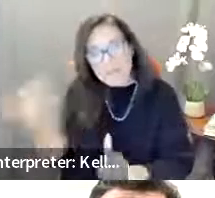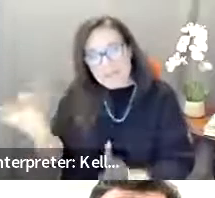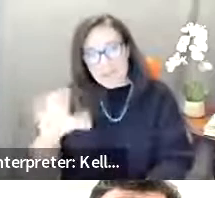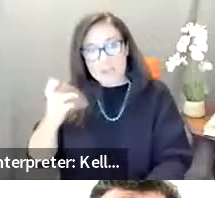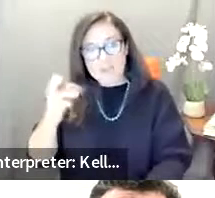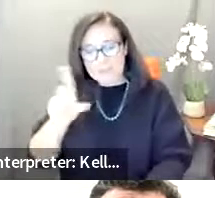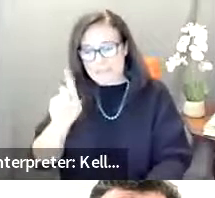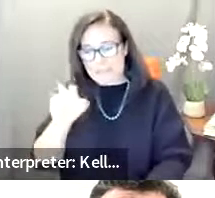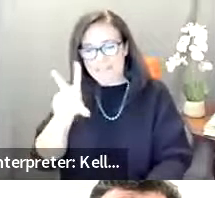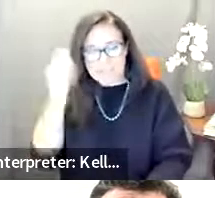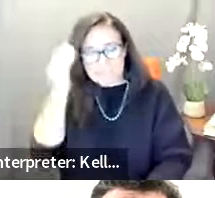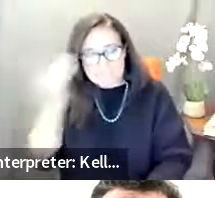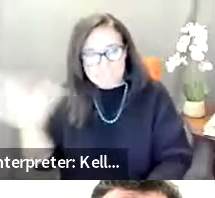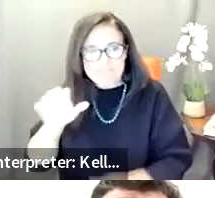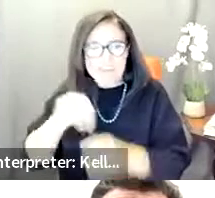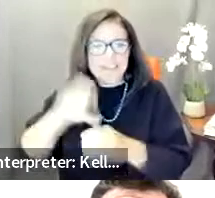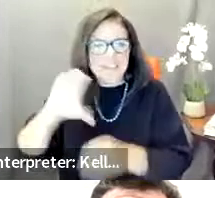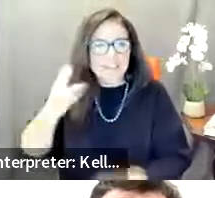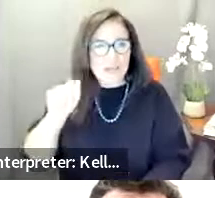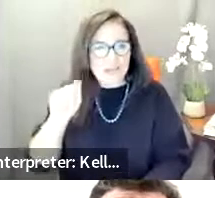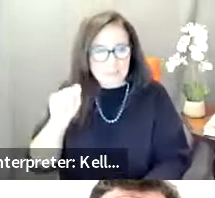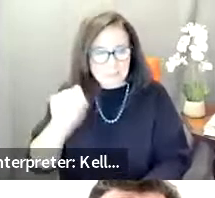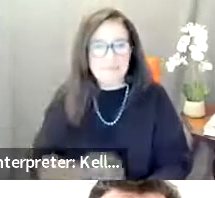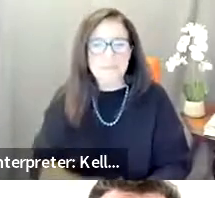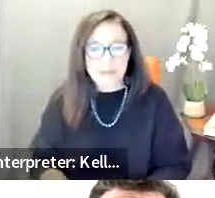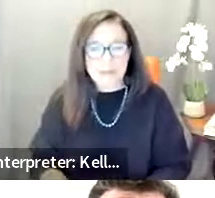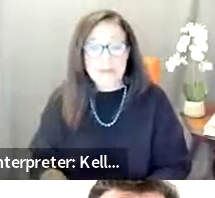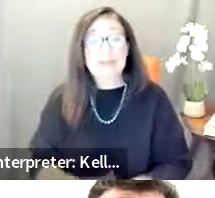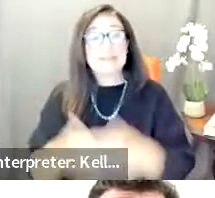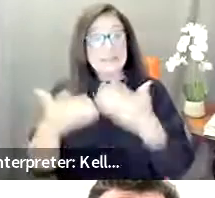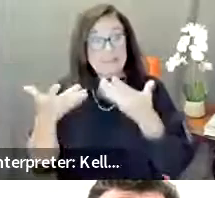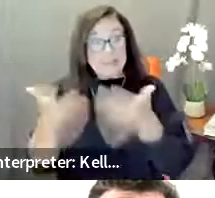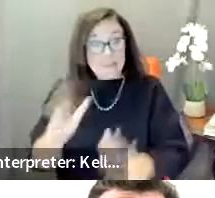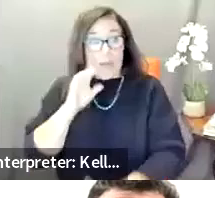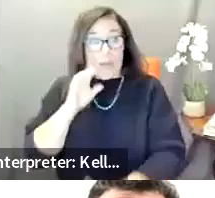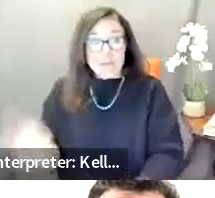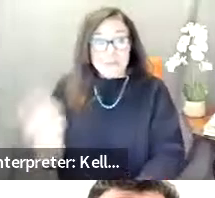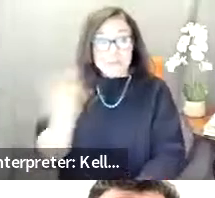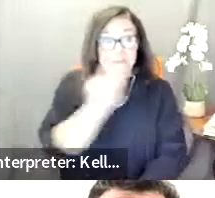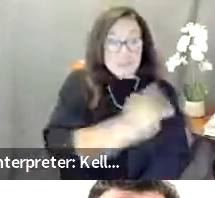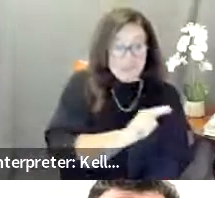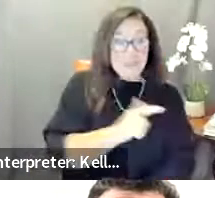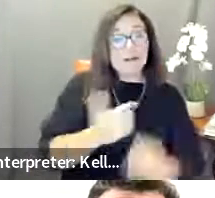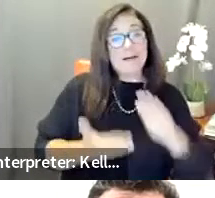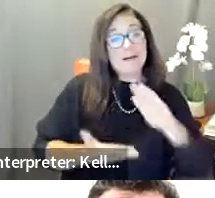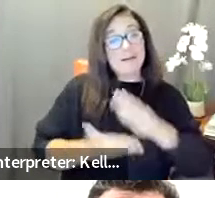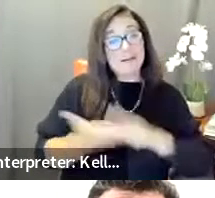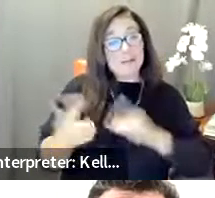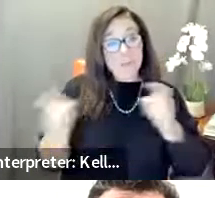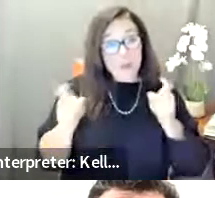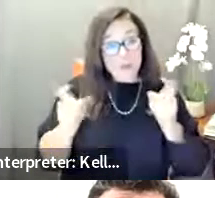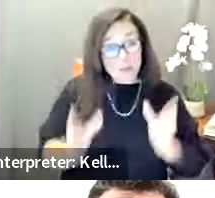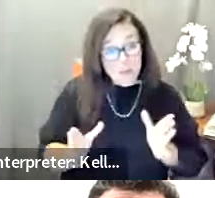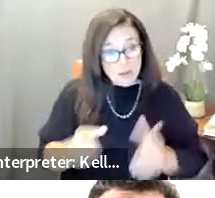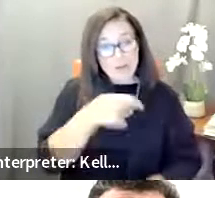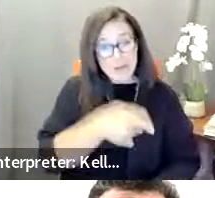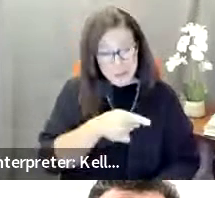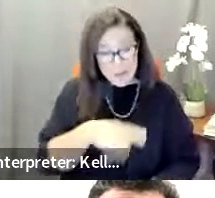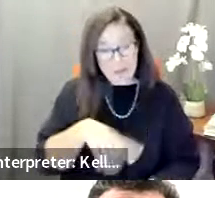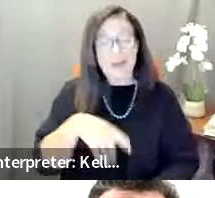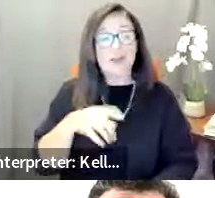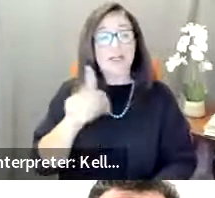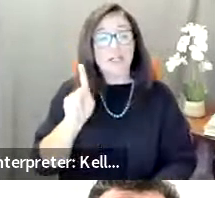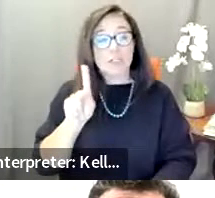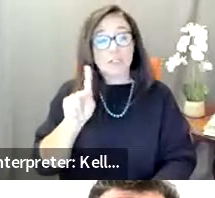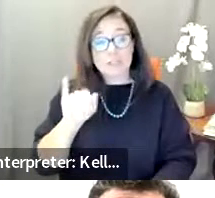And before I pass it on to our moderator, Kirsten Sweeney, for the afternoon, I would like to give a land